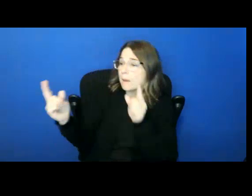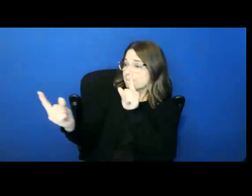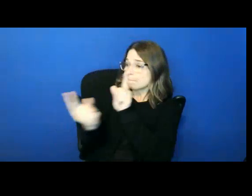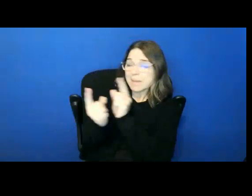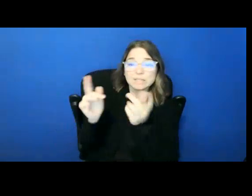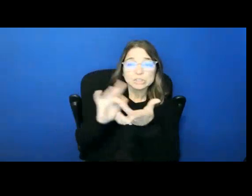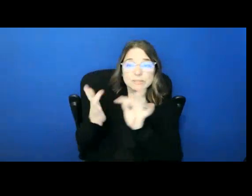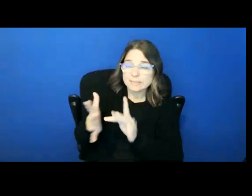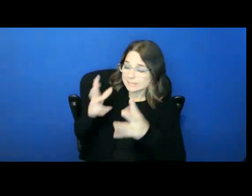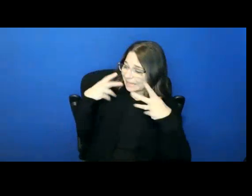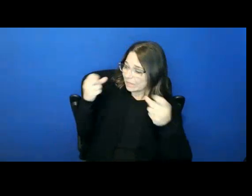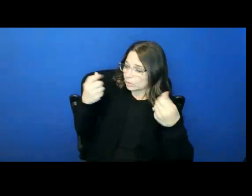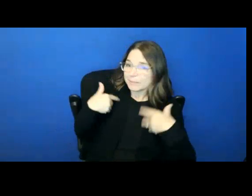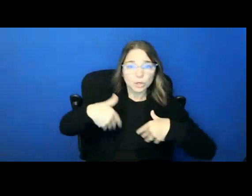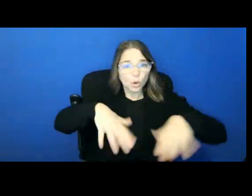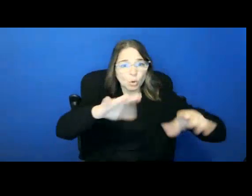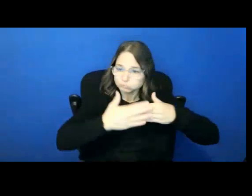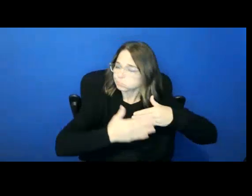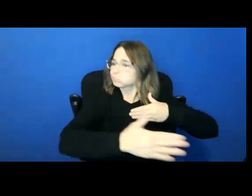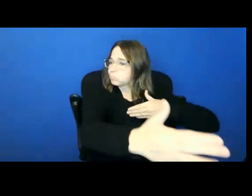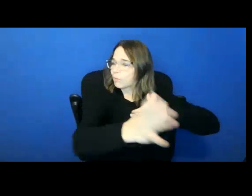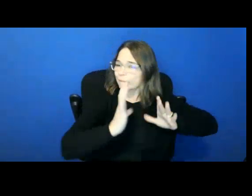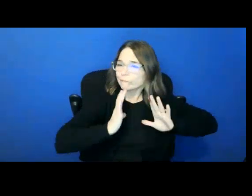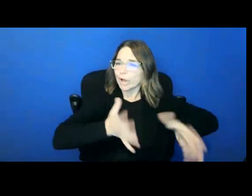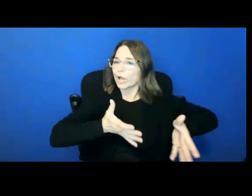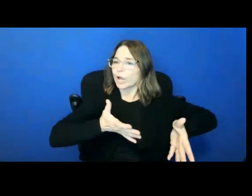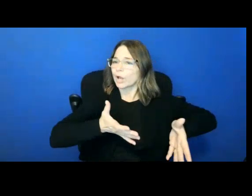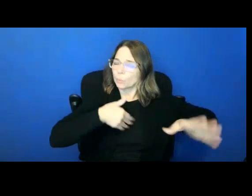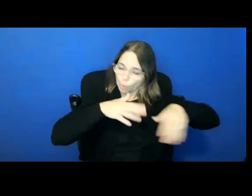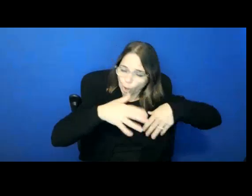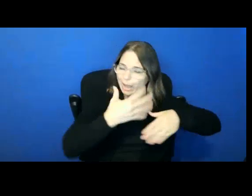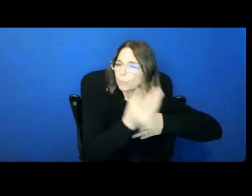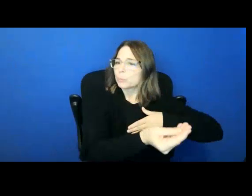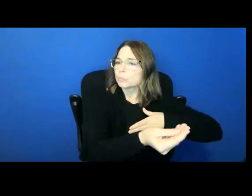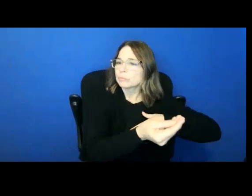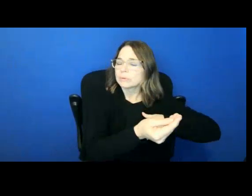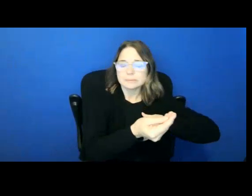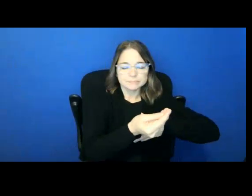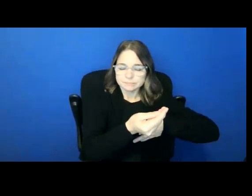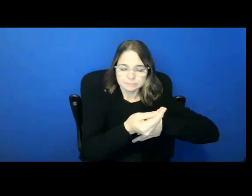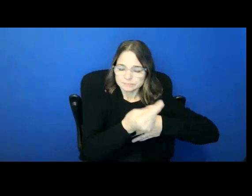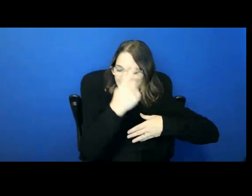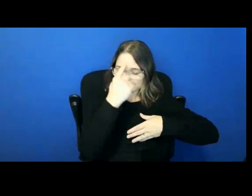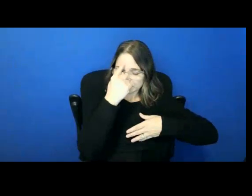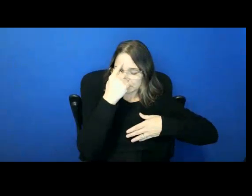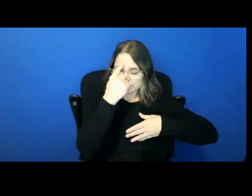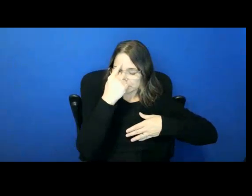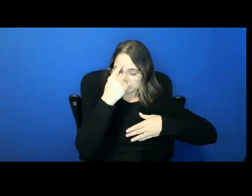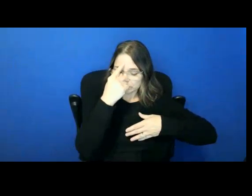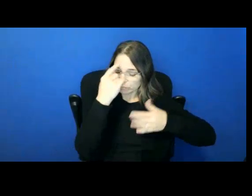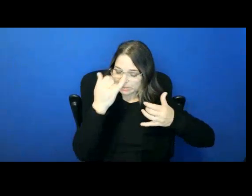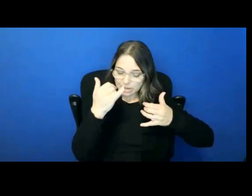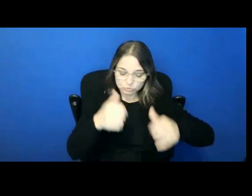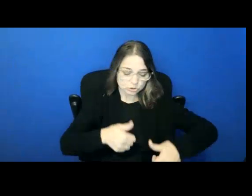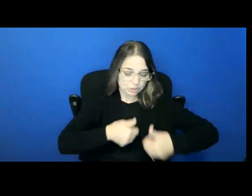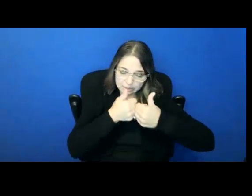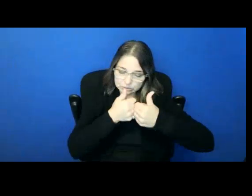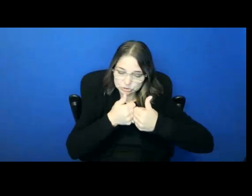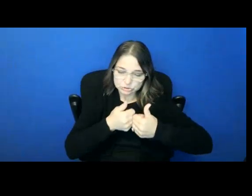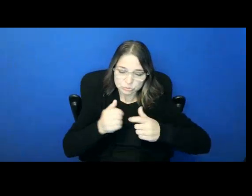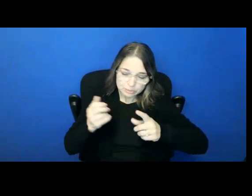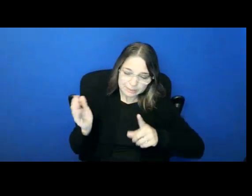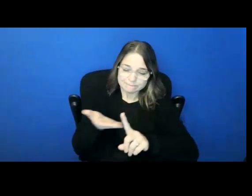with Jesus, you are healed. Go and, take up your bed and walk. And I think the challenge is to just